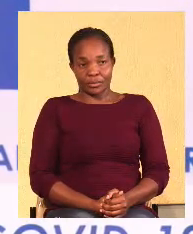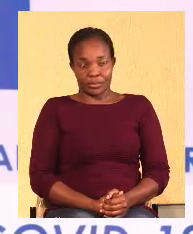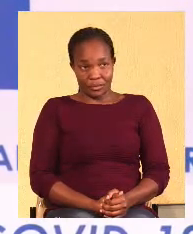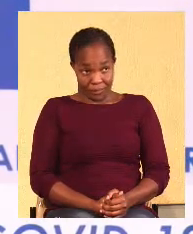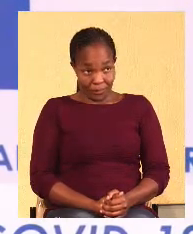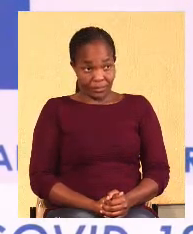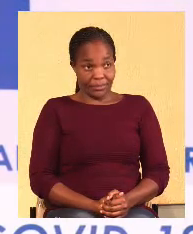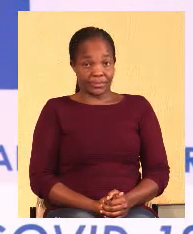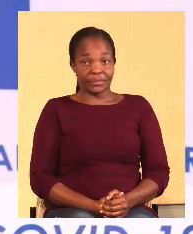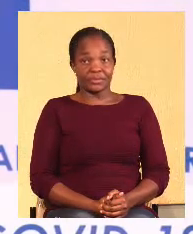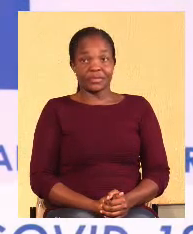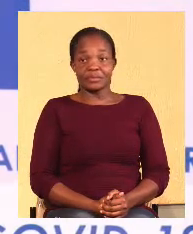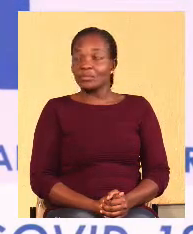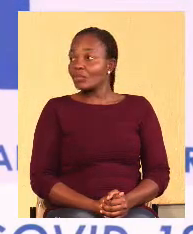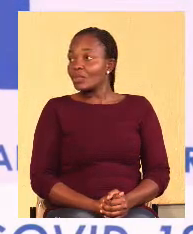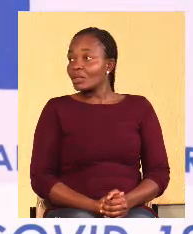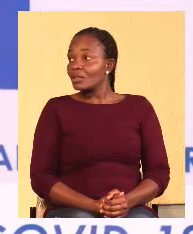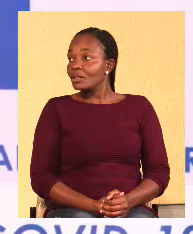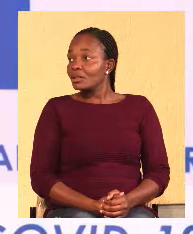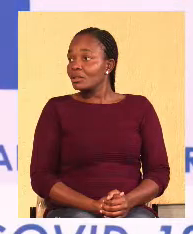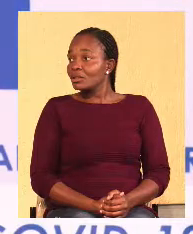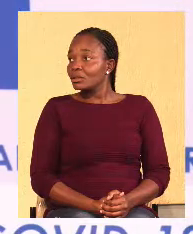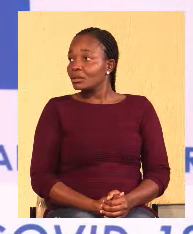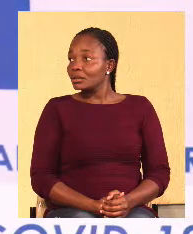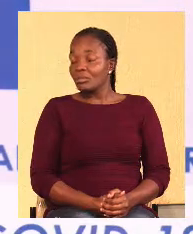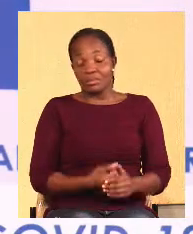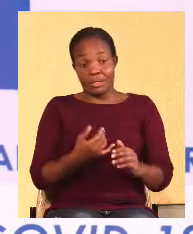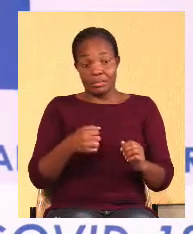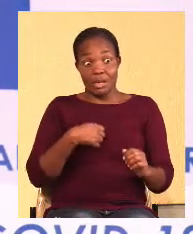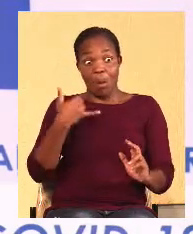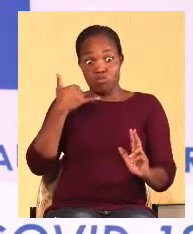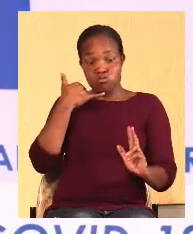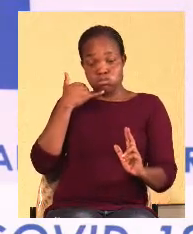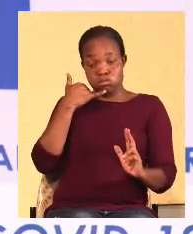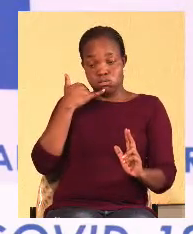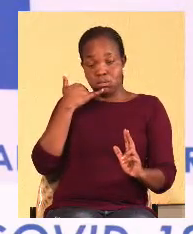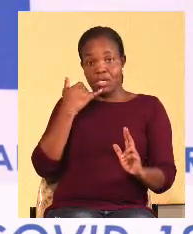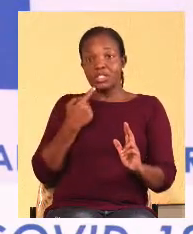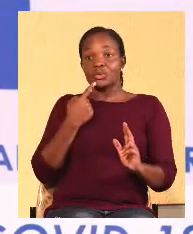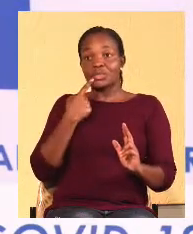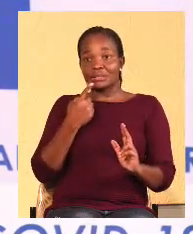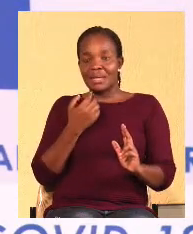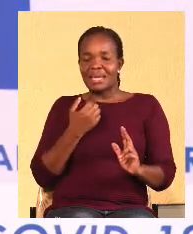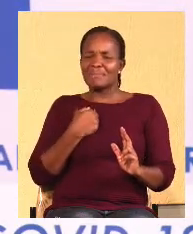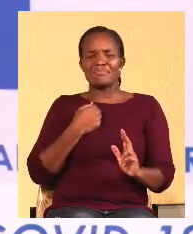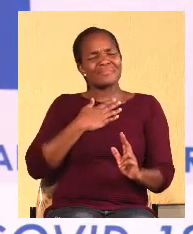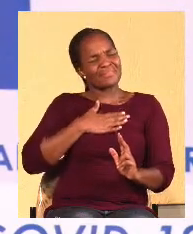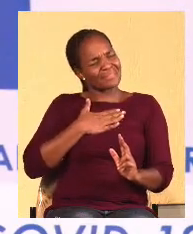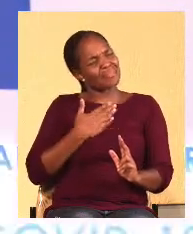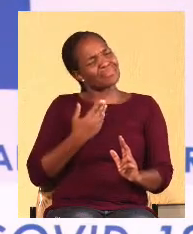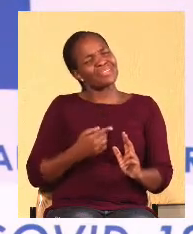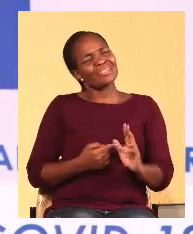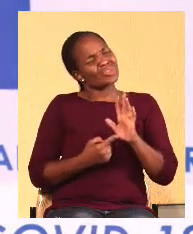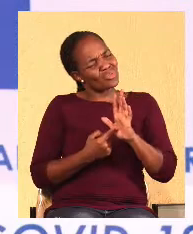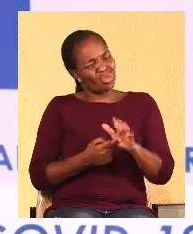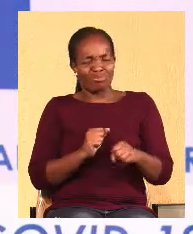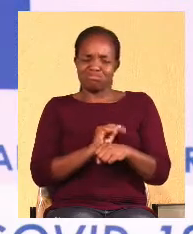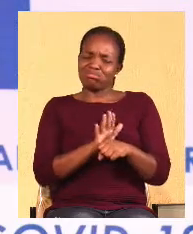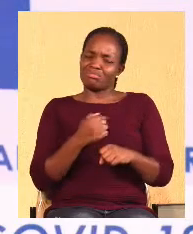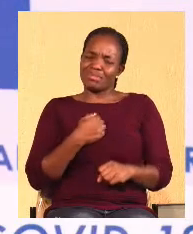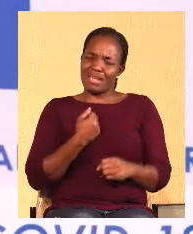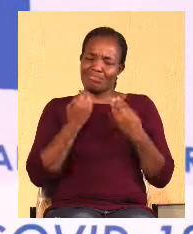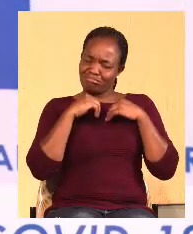to you over that line that I do have all the classical symptoms of COVID-19,